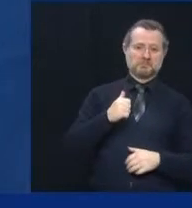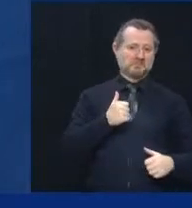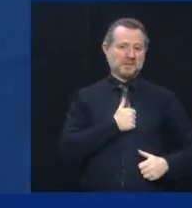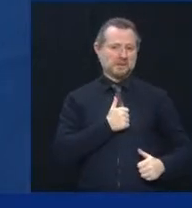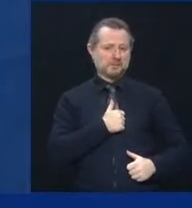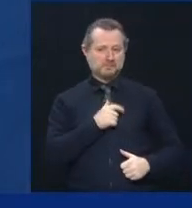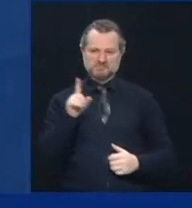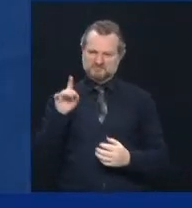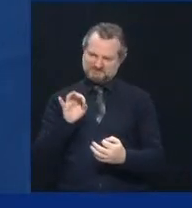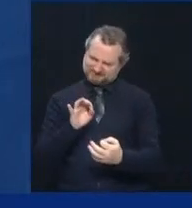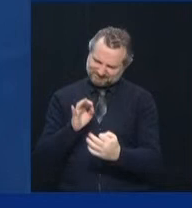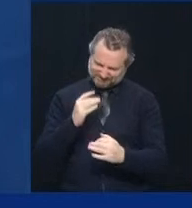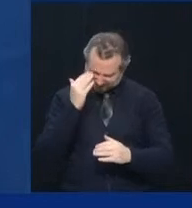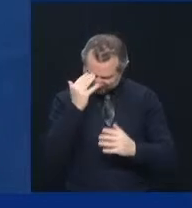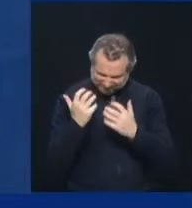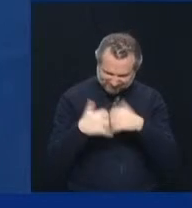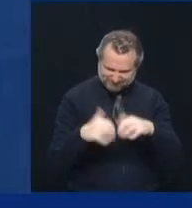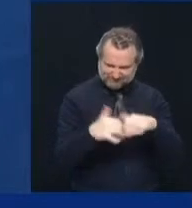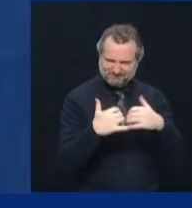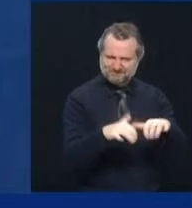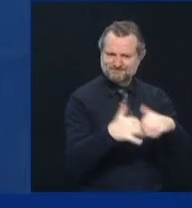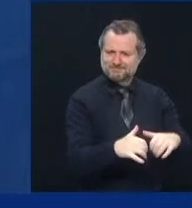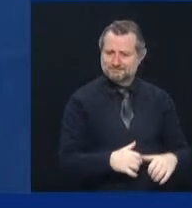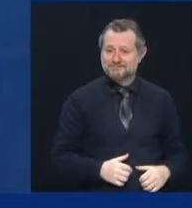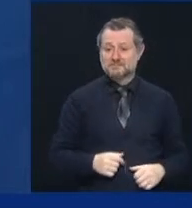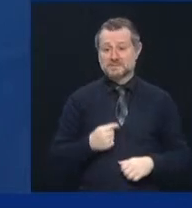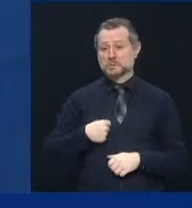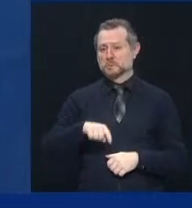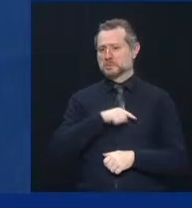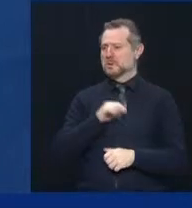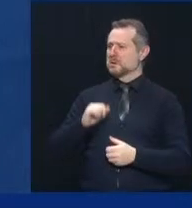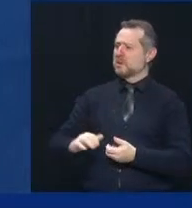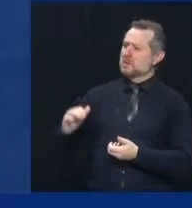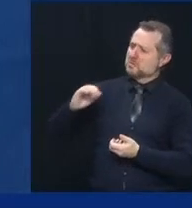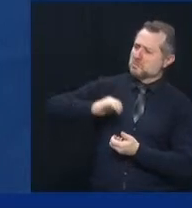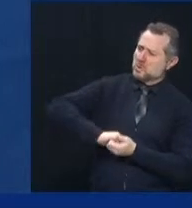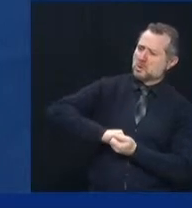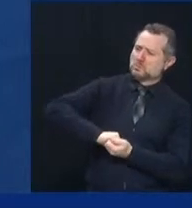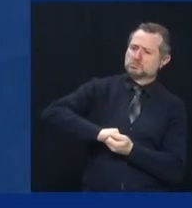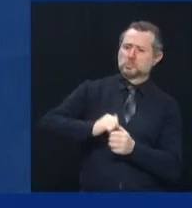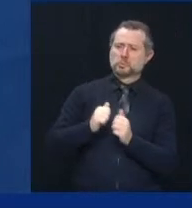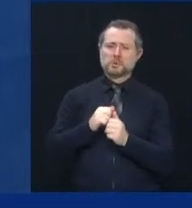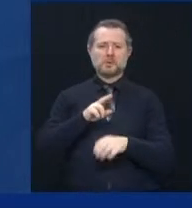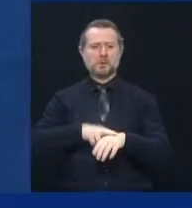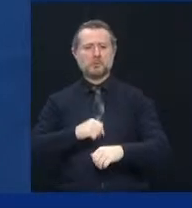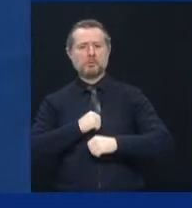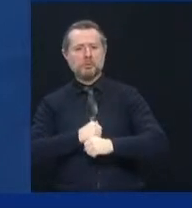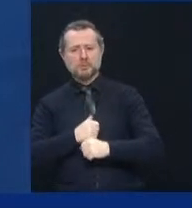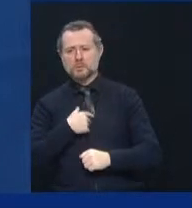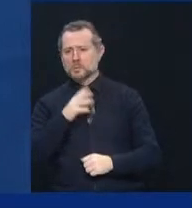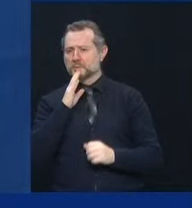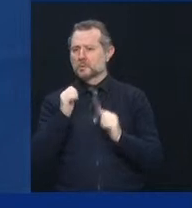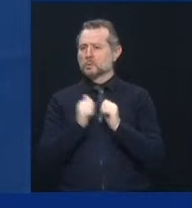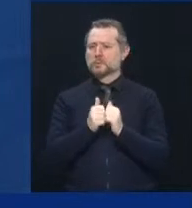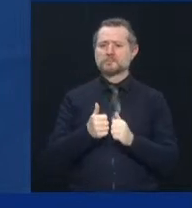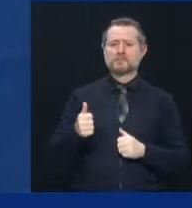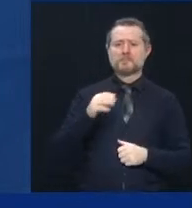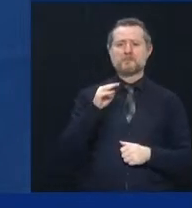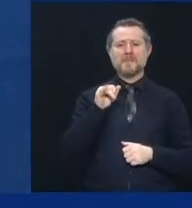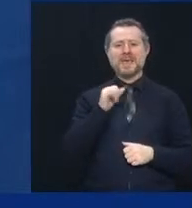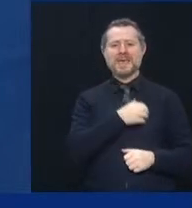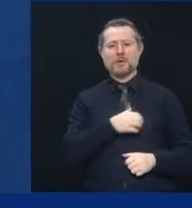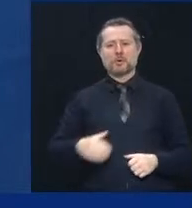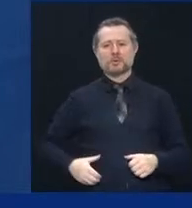pun. But we could partner with you to do that. I spoke to Mayor de Blasio in New York City